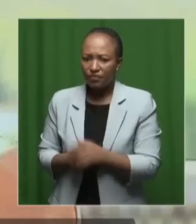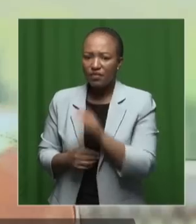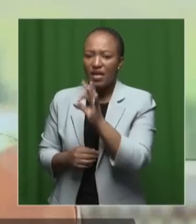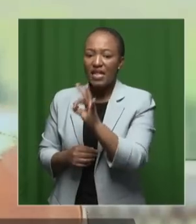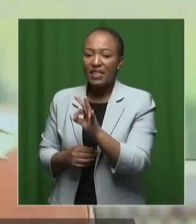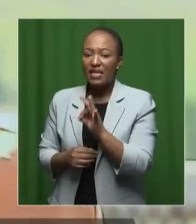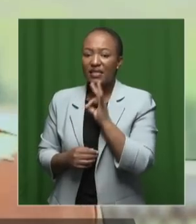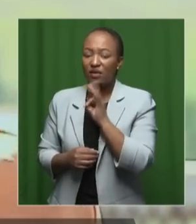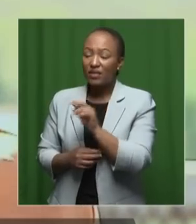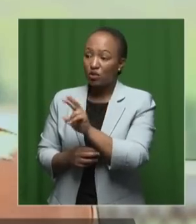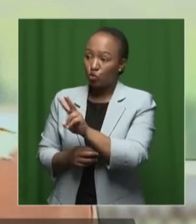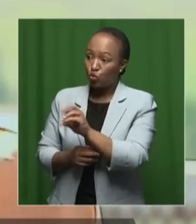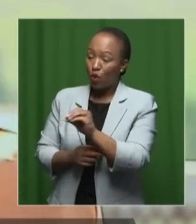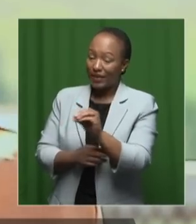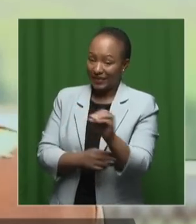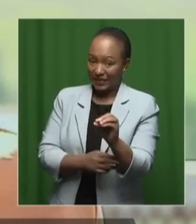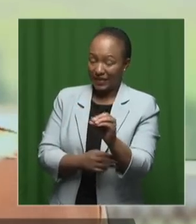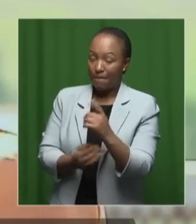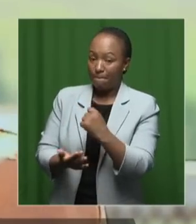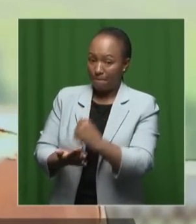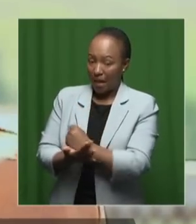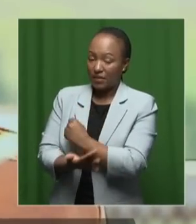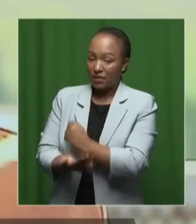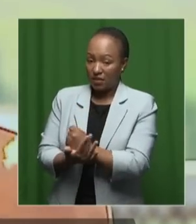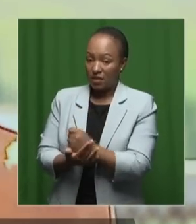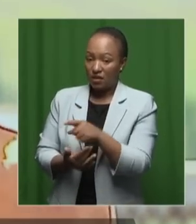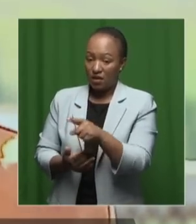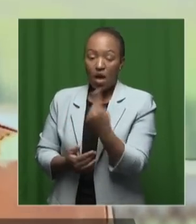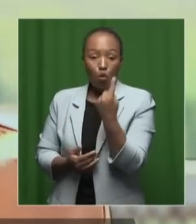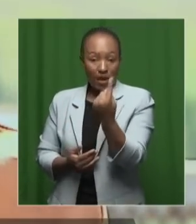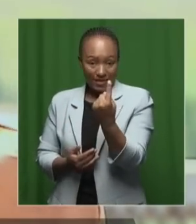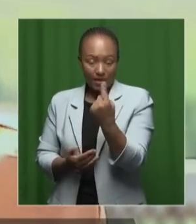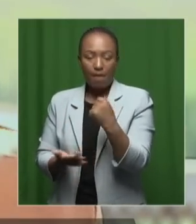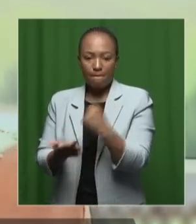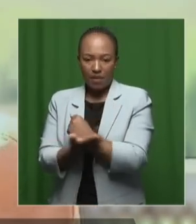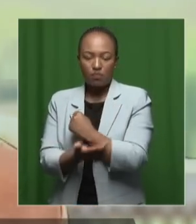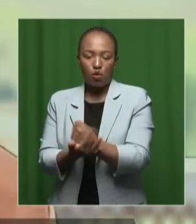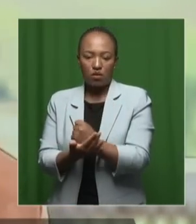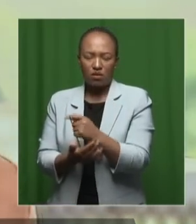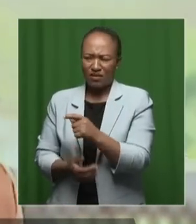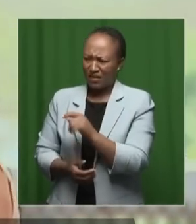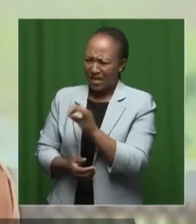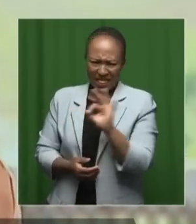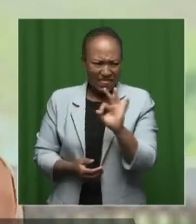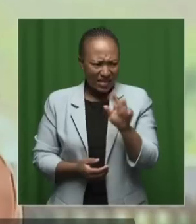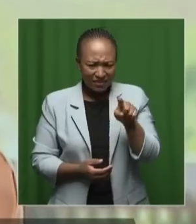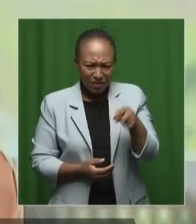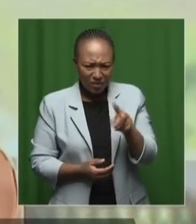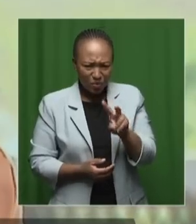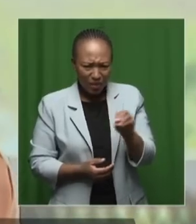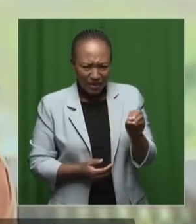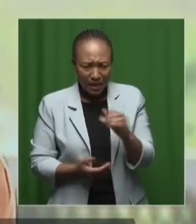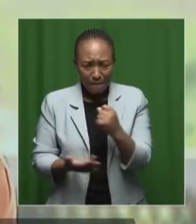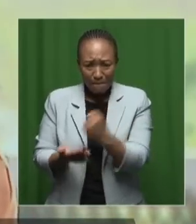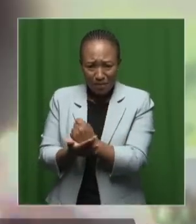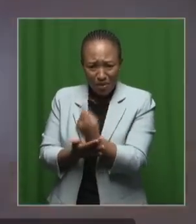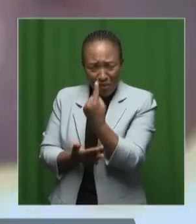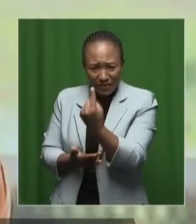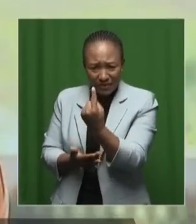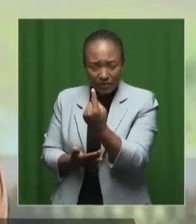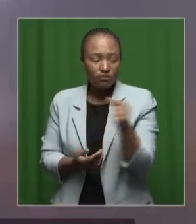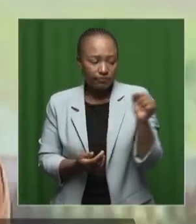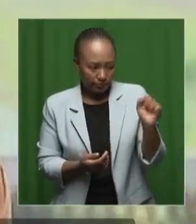3,200 rands. Passport enye. So 3,200? Yes, 3,000. Only one passport? Only one